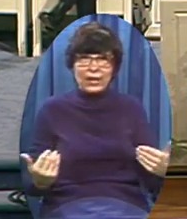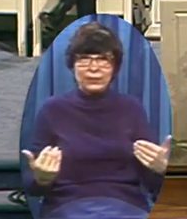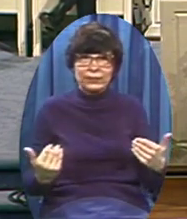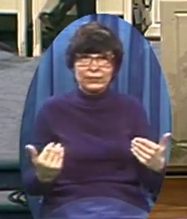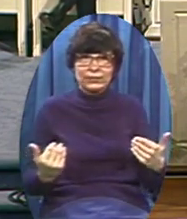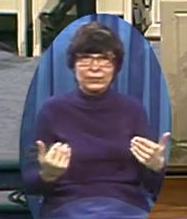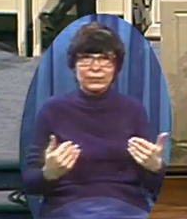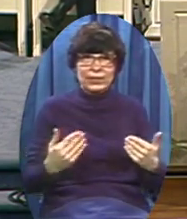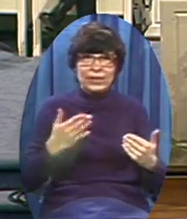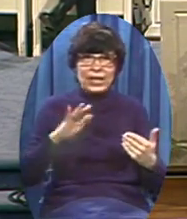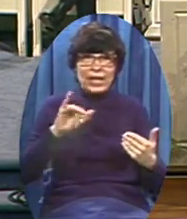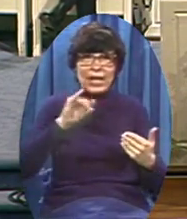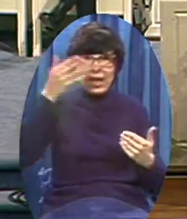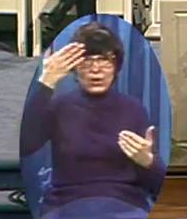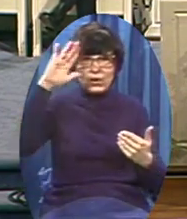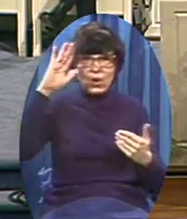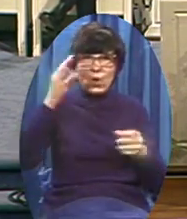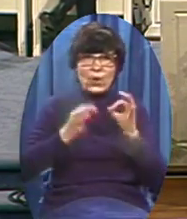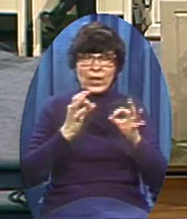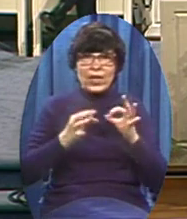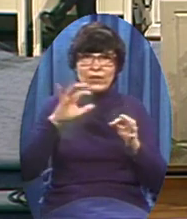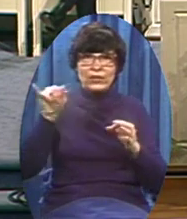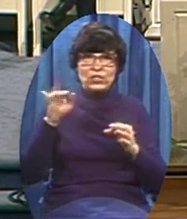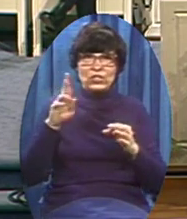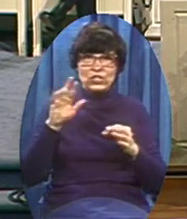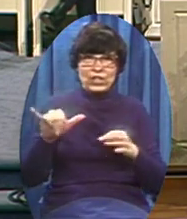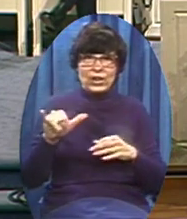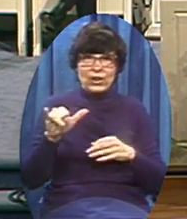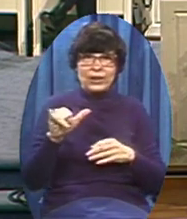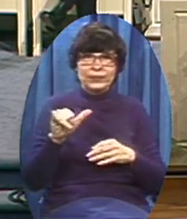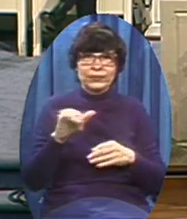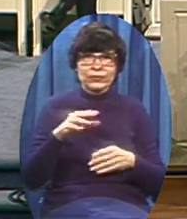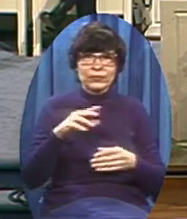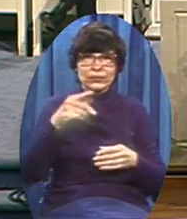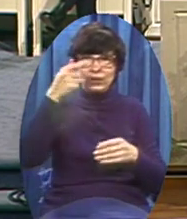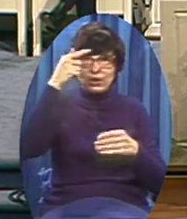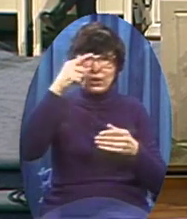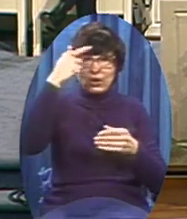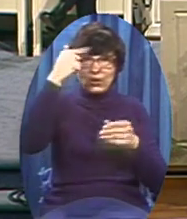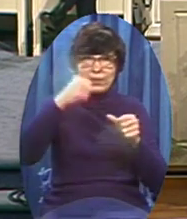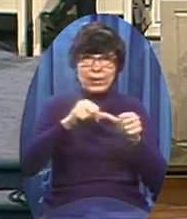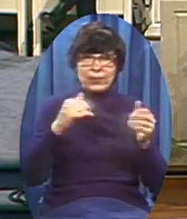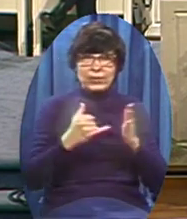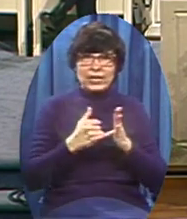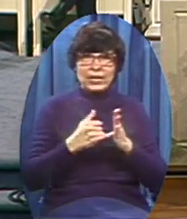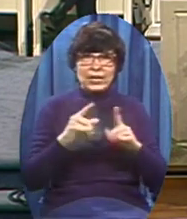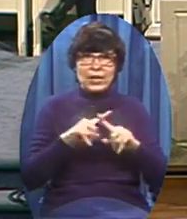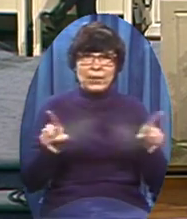Jerry remembers it, but the Sunday I was here, they had a drive on to try to raise, that 25 years ago,